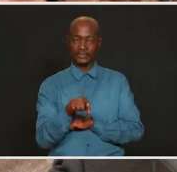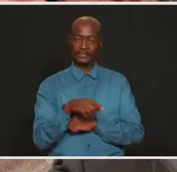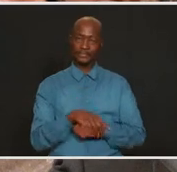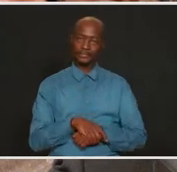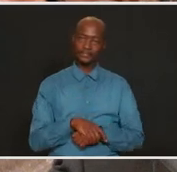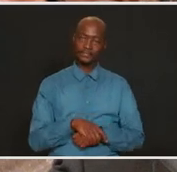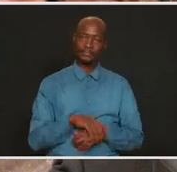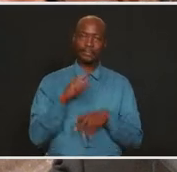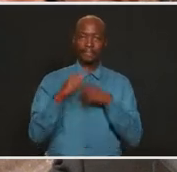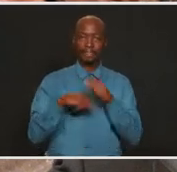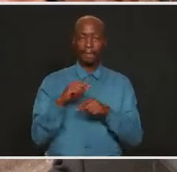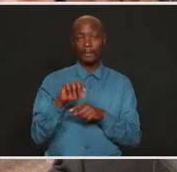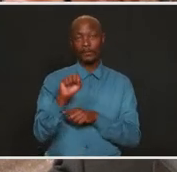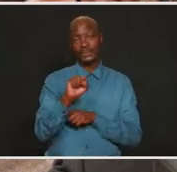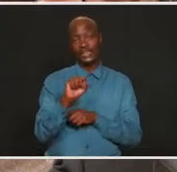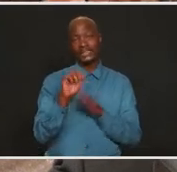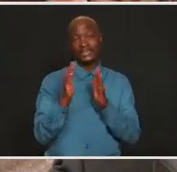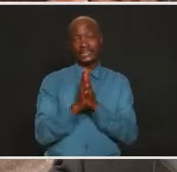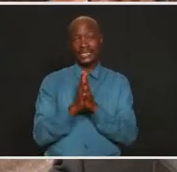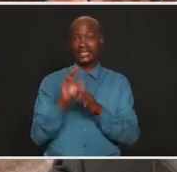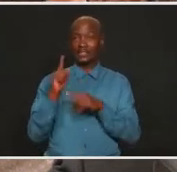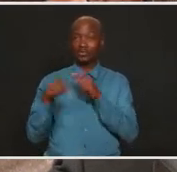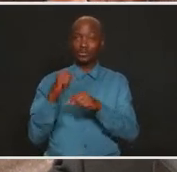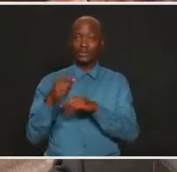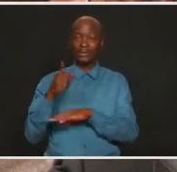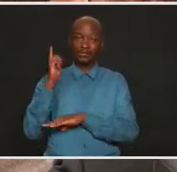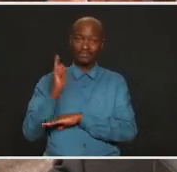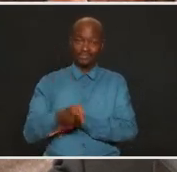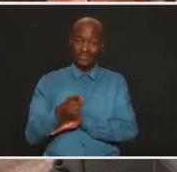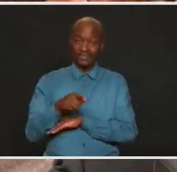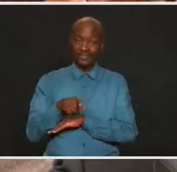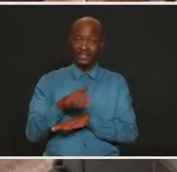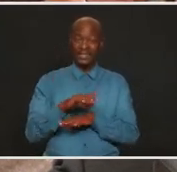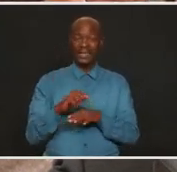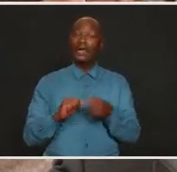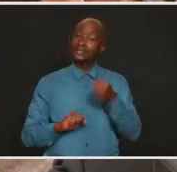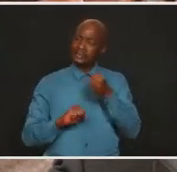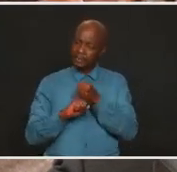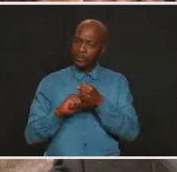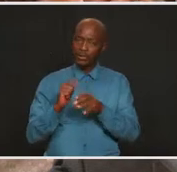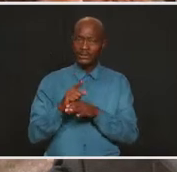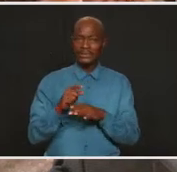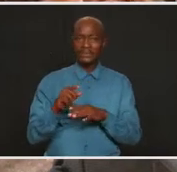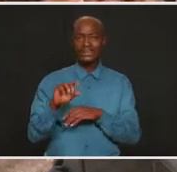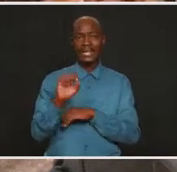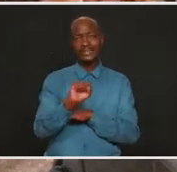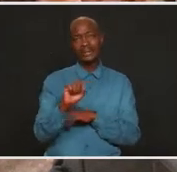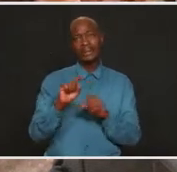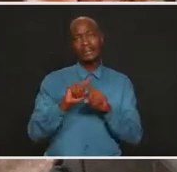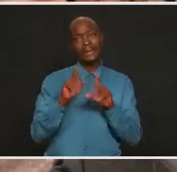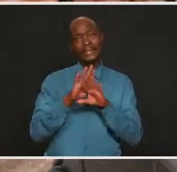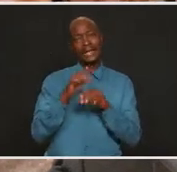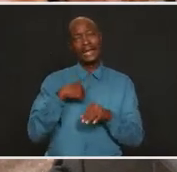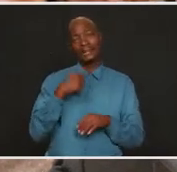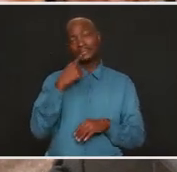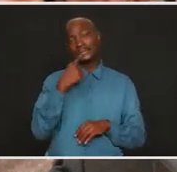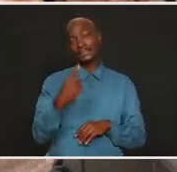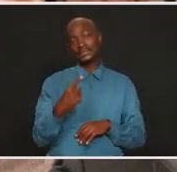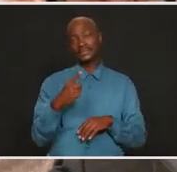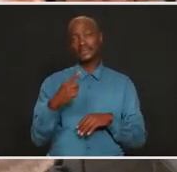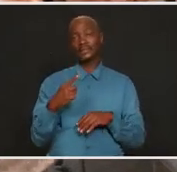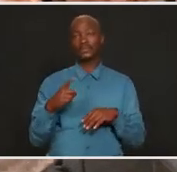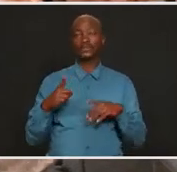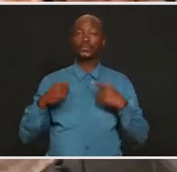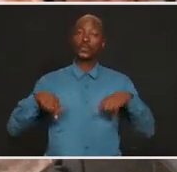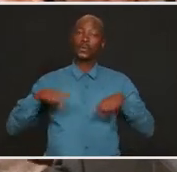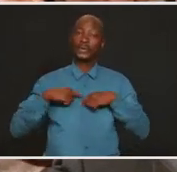10 that deals with corporal punishment I support that section in part I'm saying because we